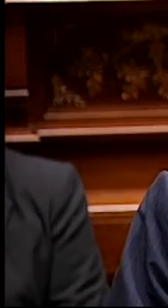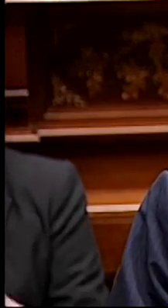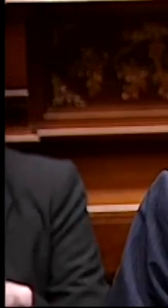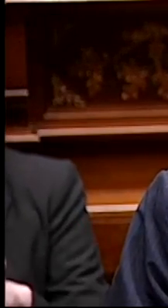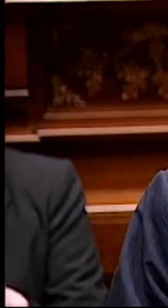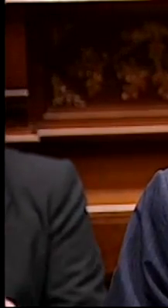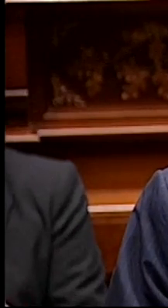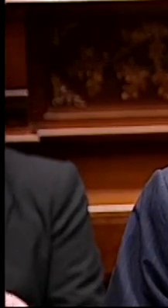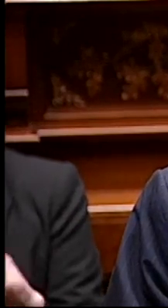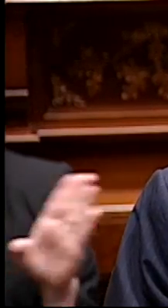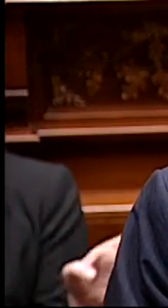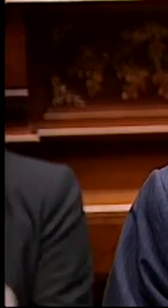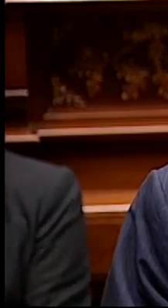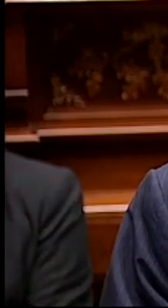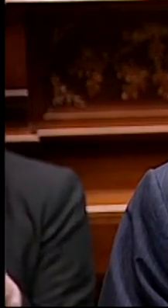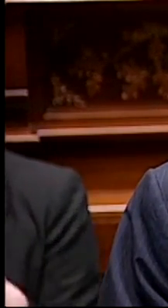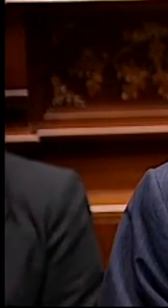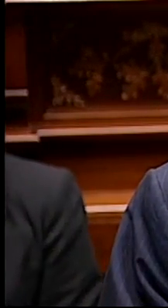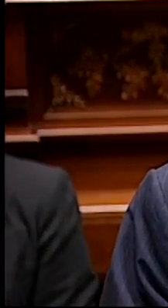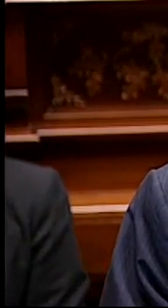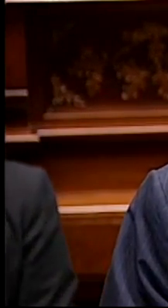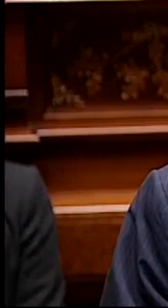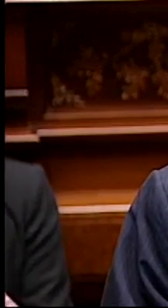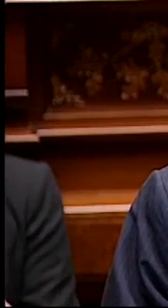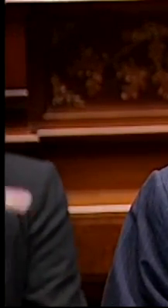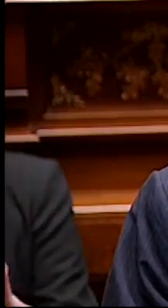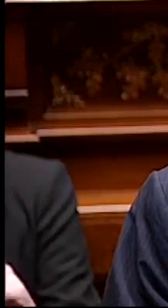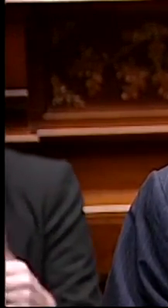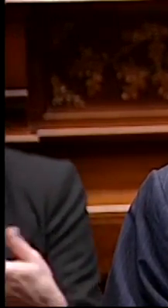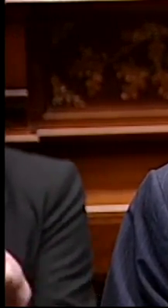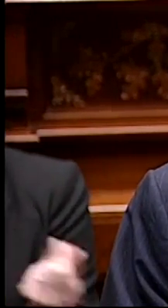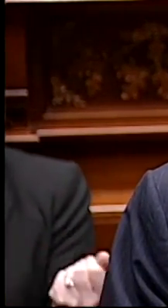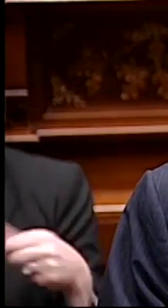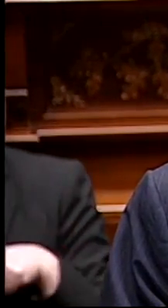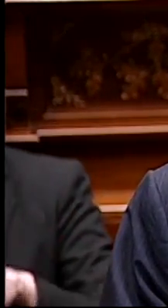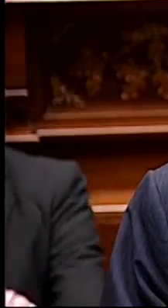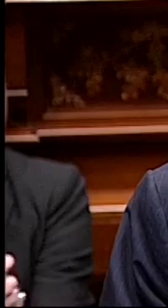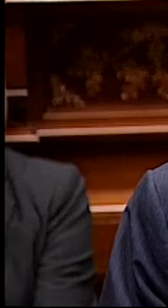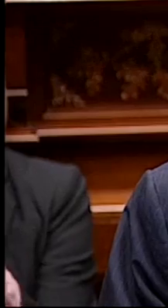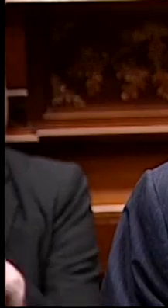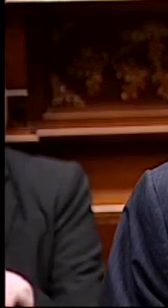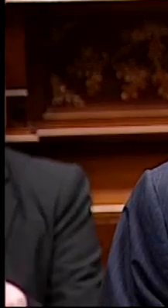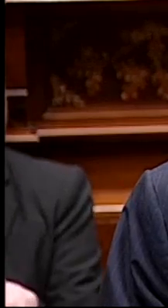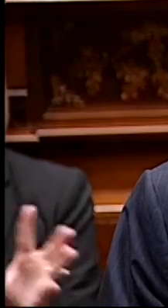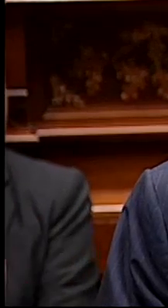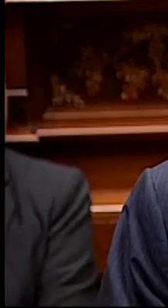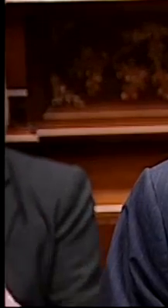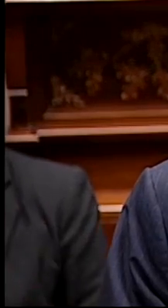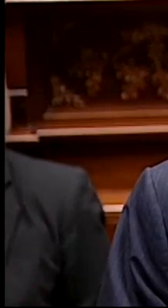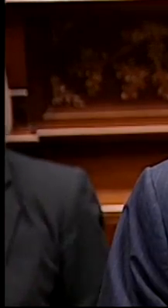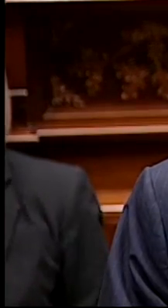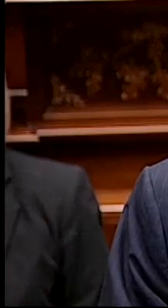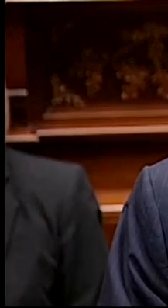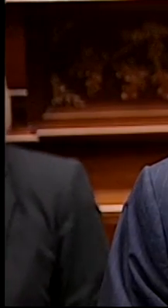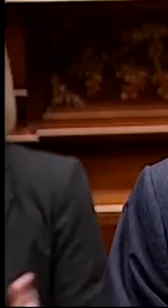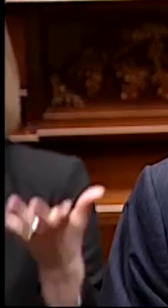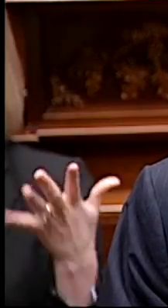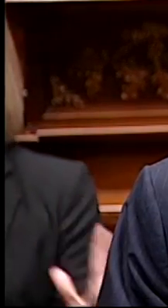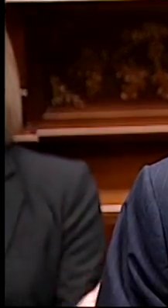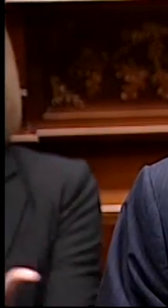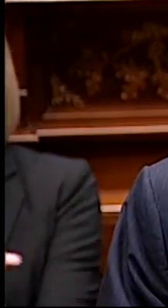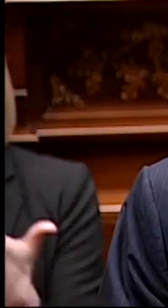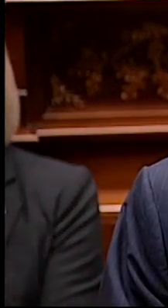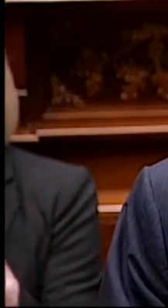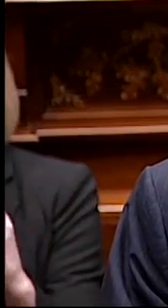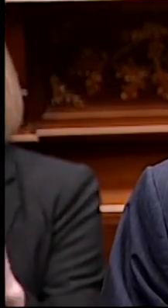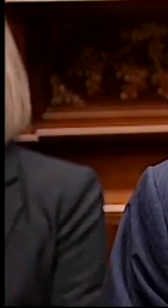plan, and we look to have a resolution during this spring session. And we've already spoken about